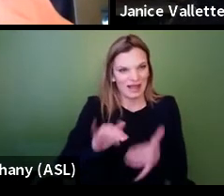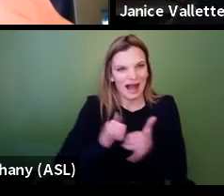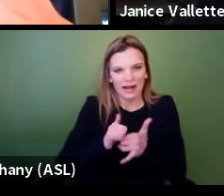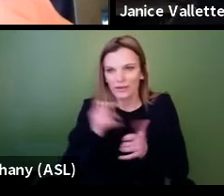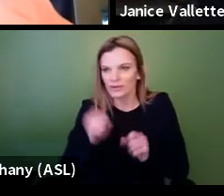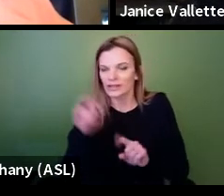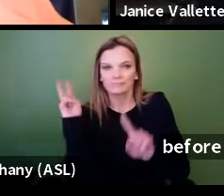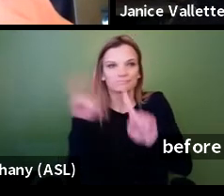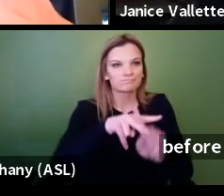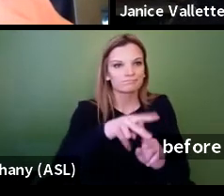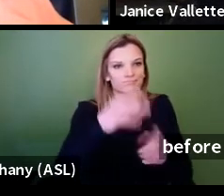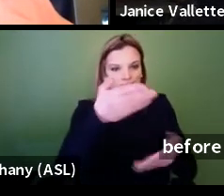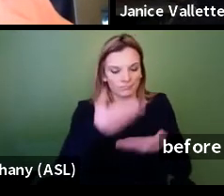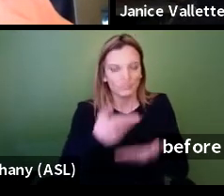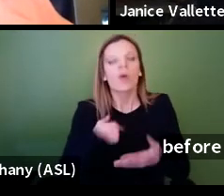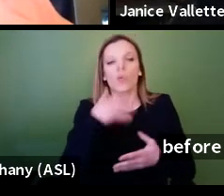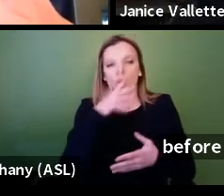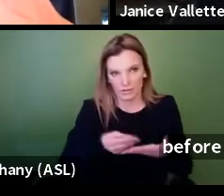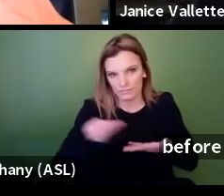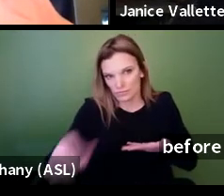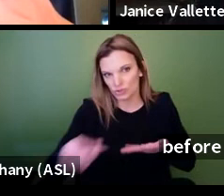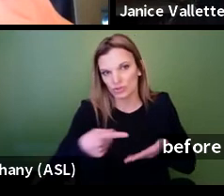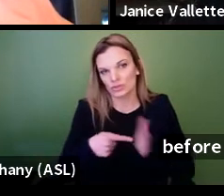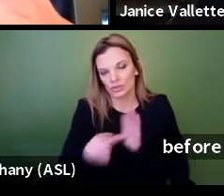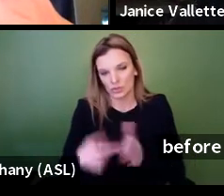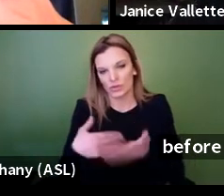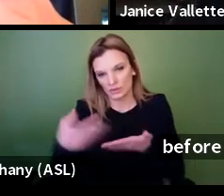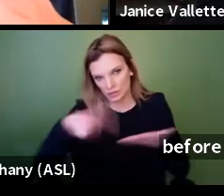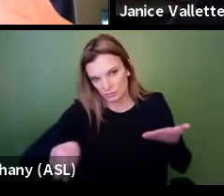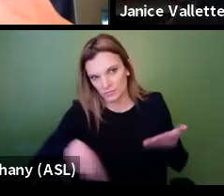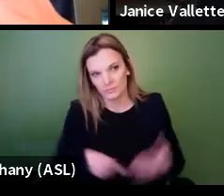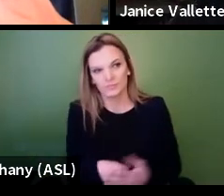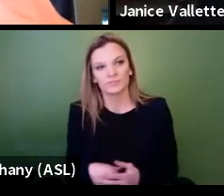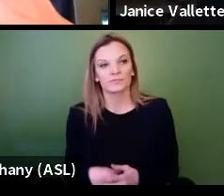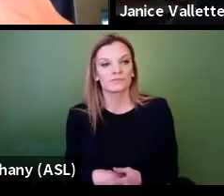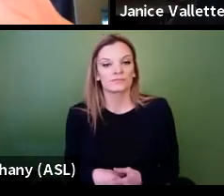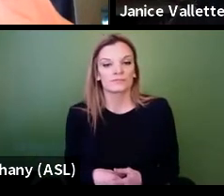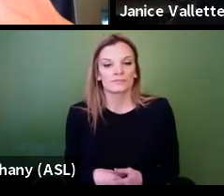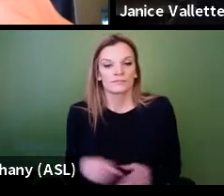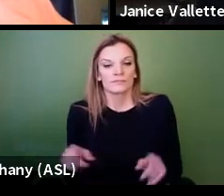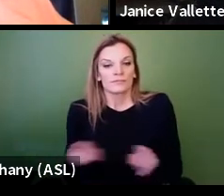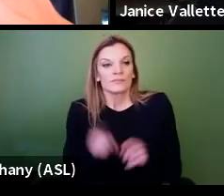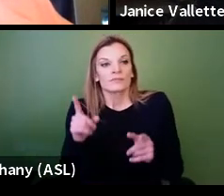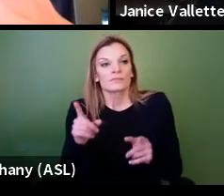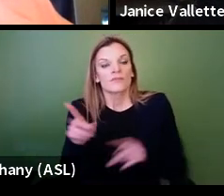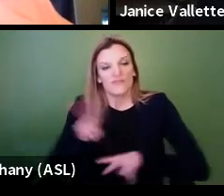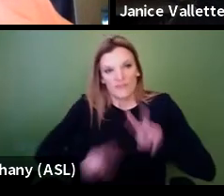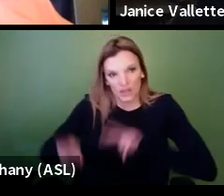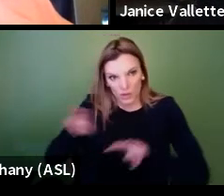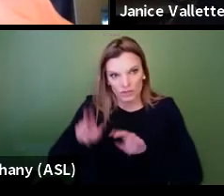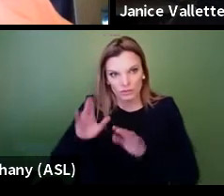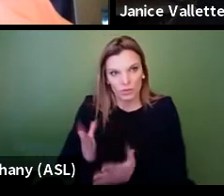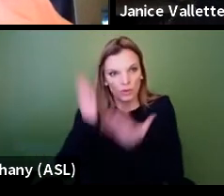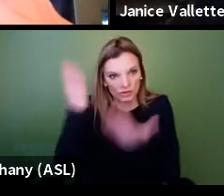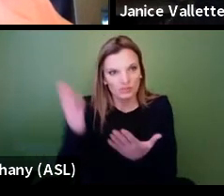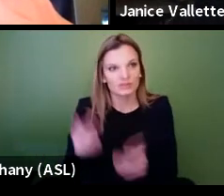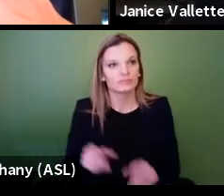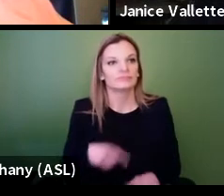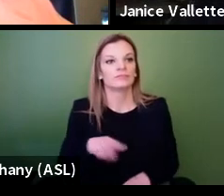interest policy, as well as a procurement evaluation proposal and working with Edwards on